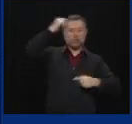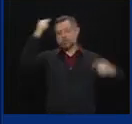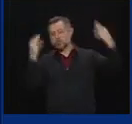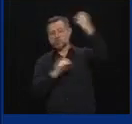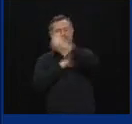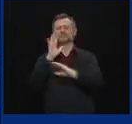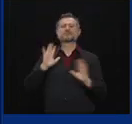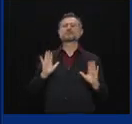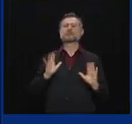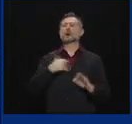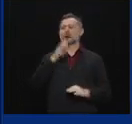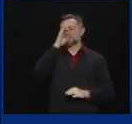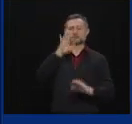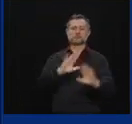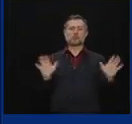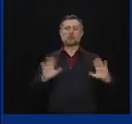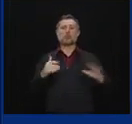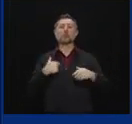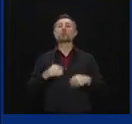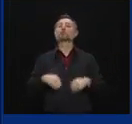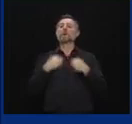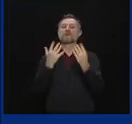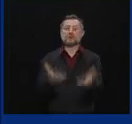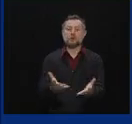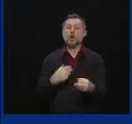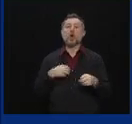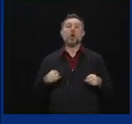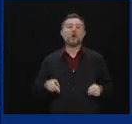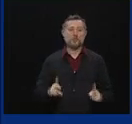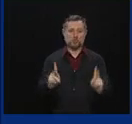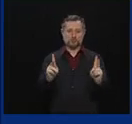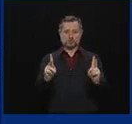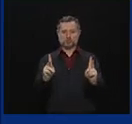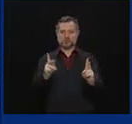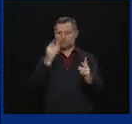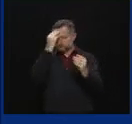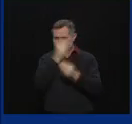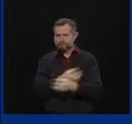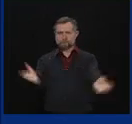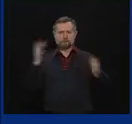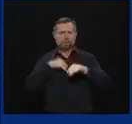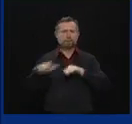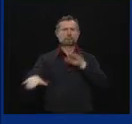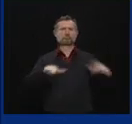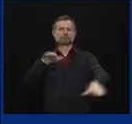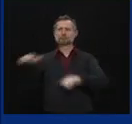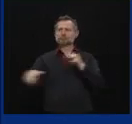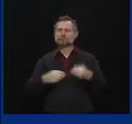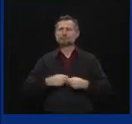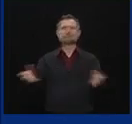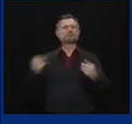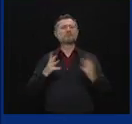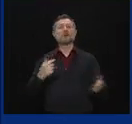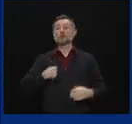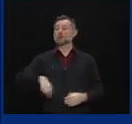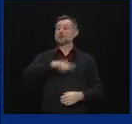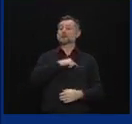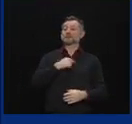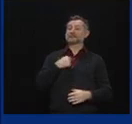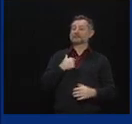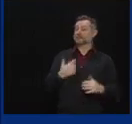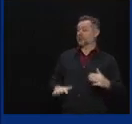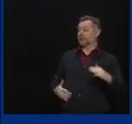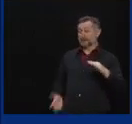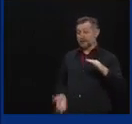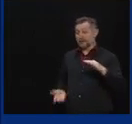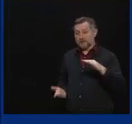chance. I'm getting the word out, saying this is reaching a situation